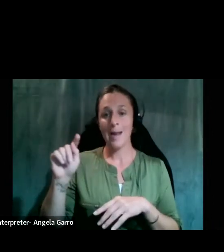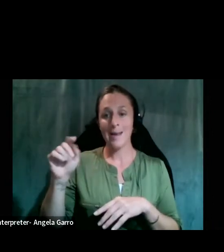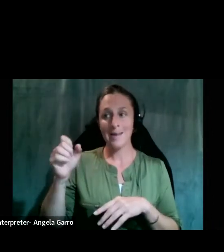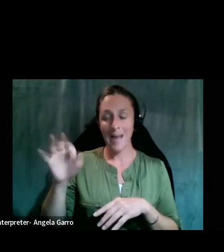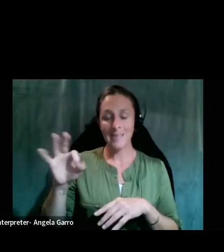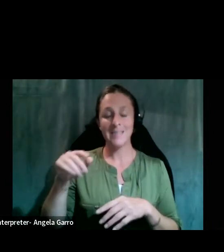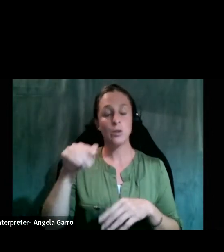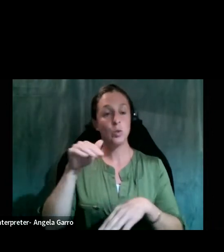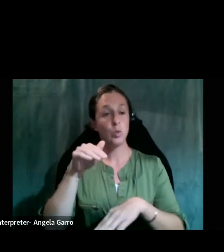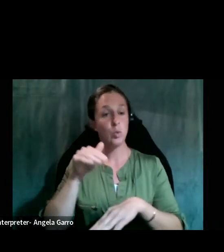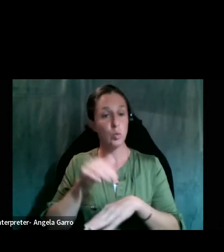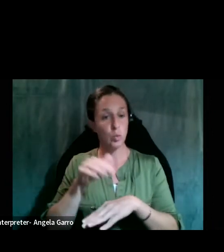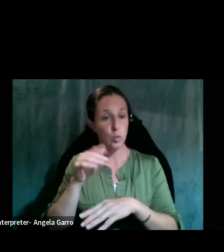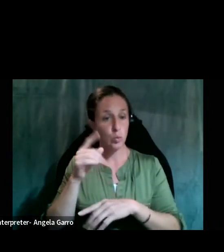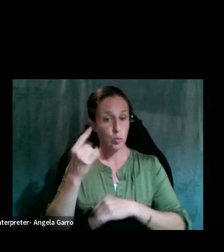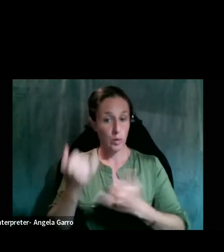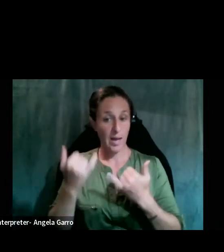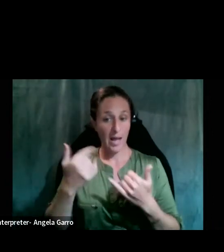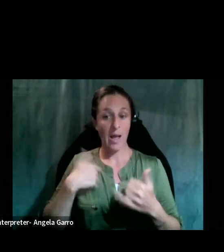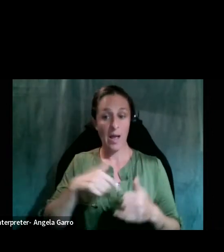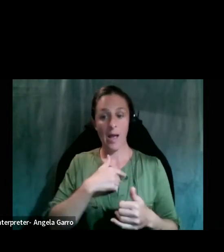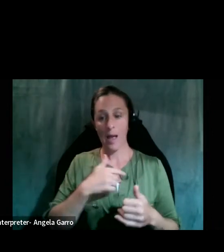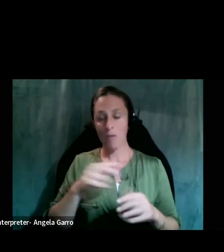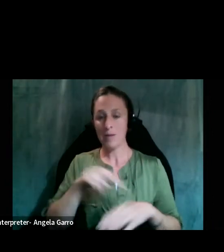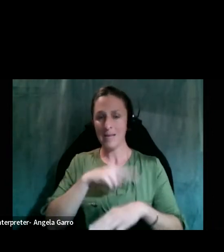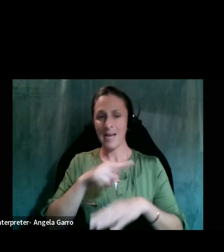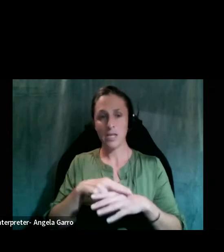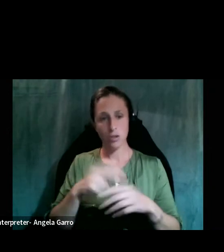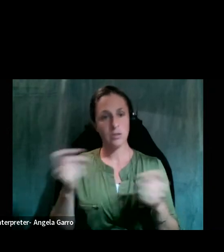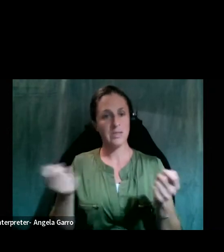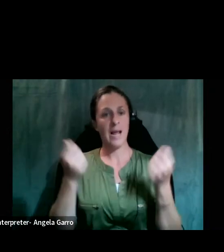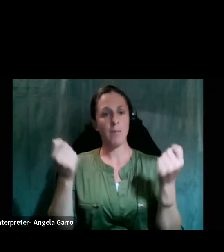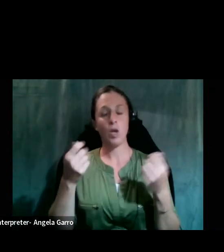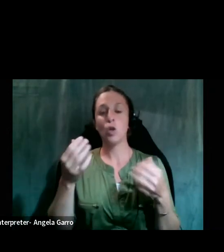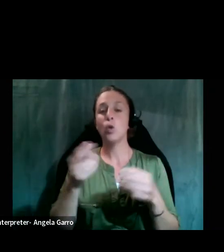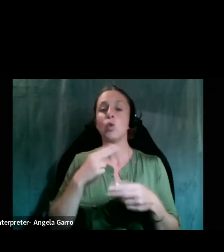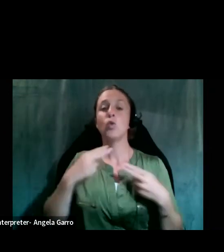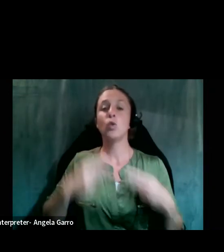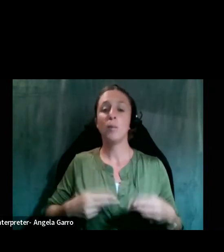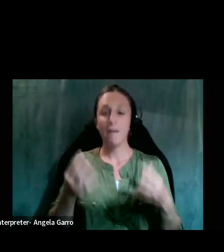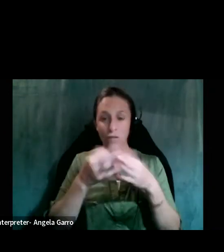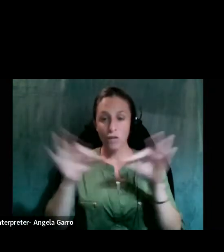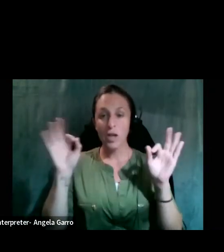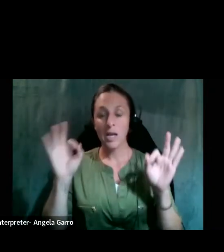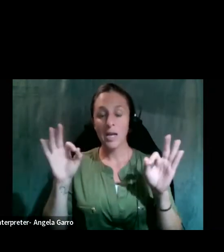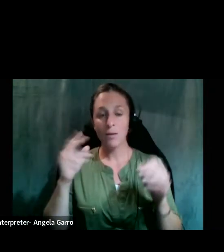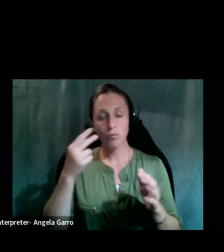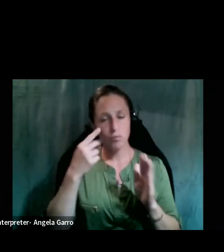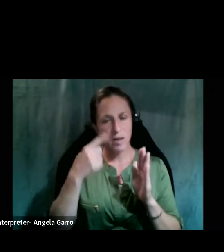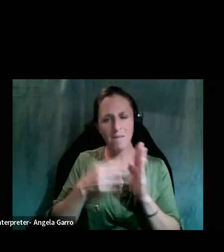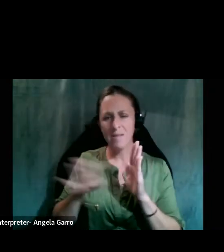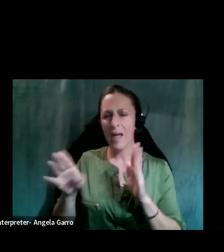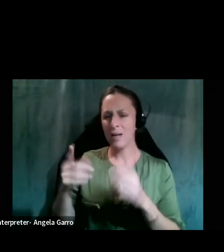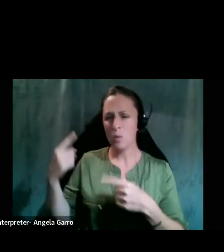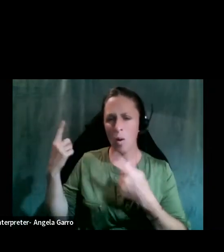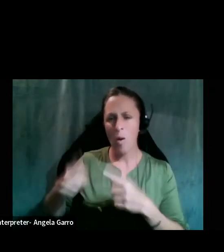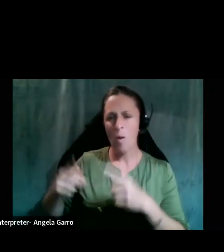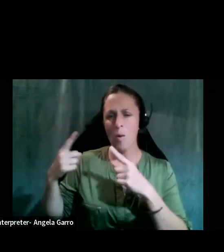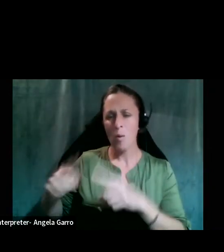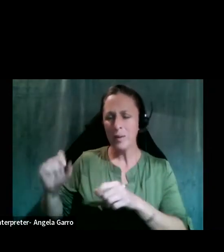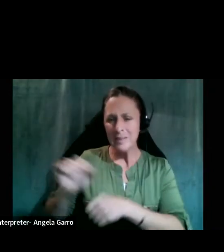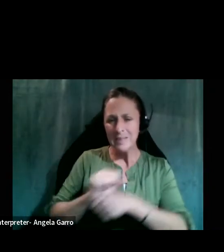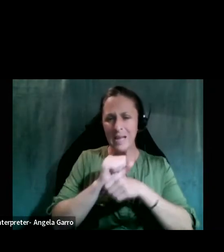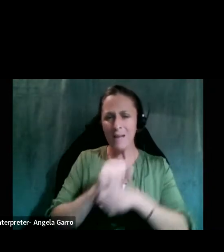nation commemorates Juneteenth, a chance to celebrate human freedom, reflect on the grievous and ongoing legacy of slavery,